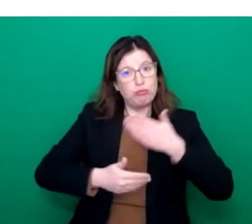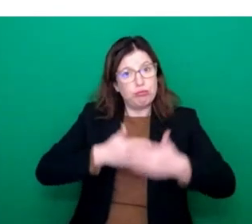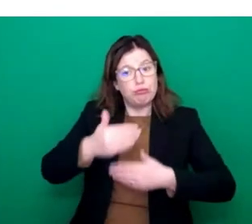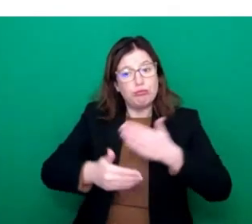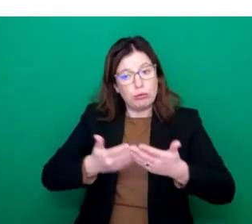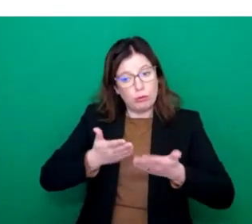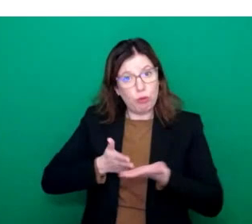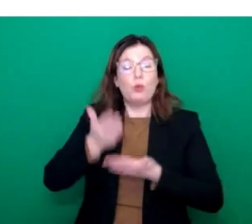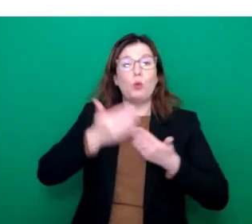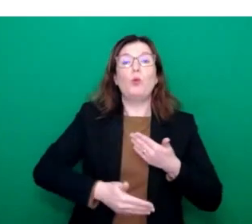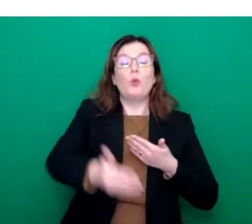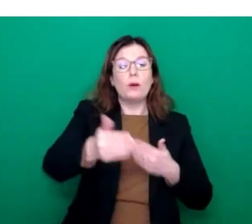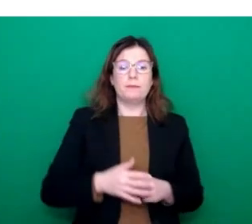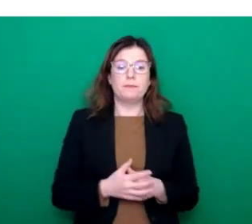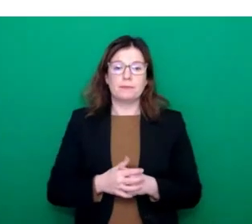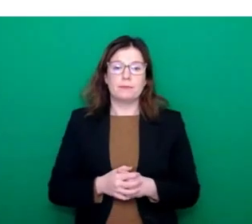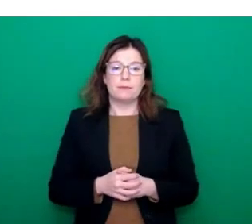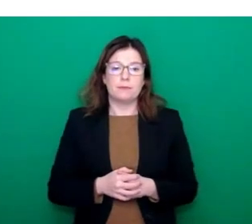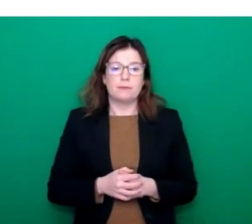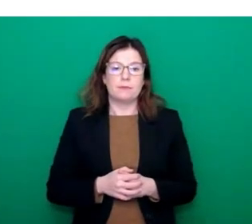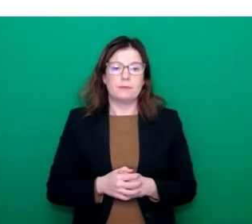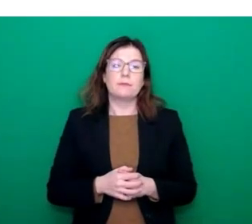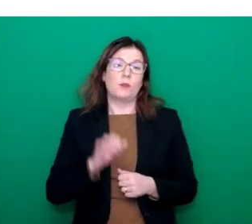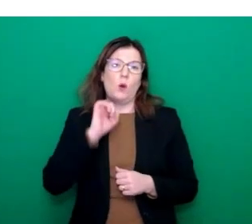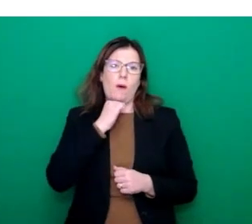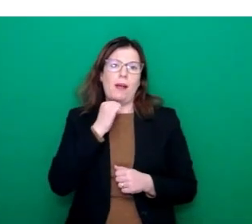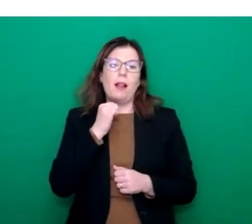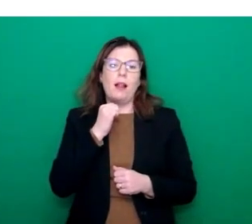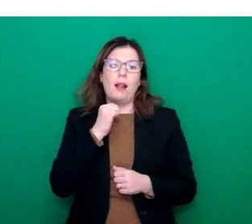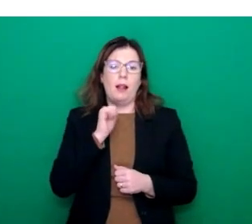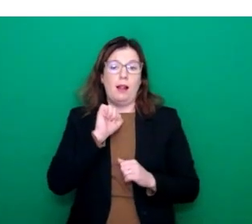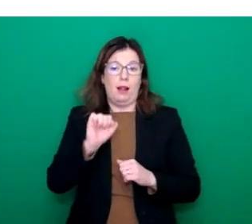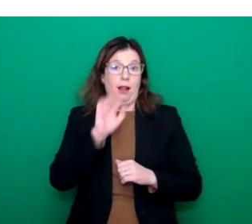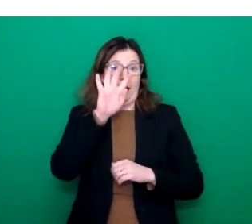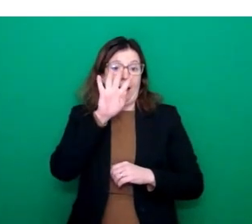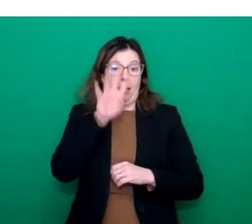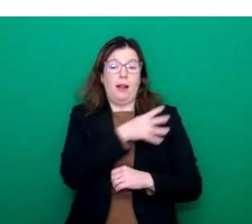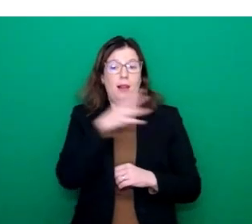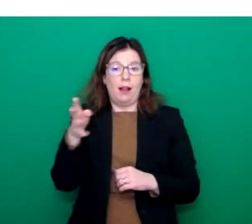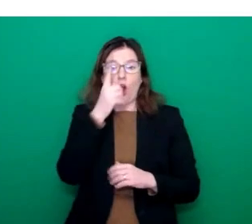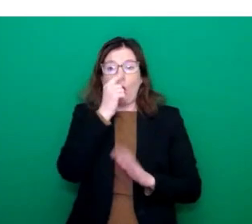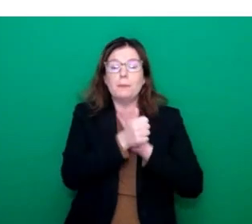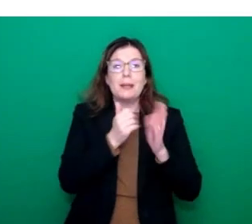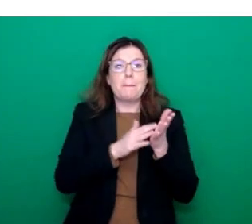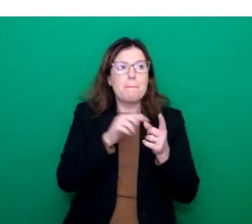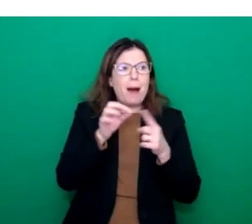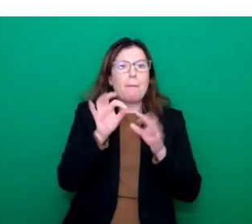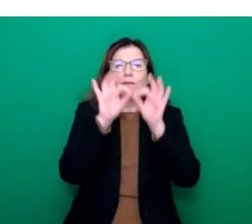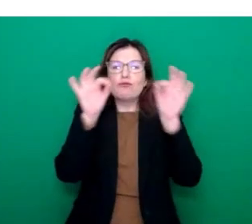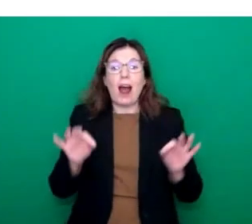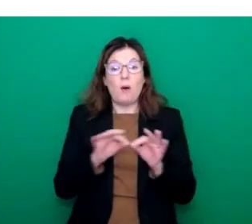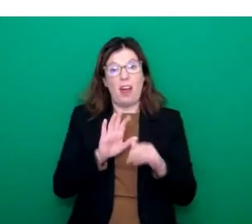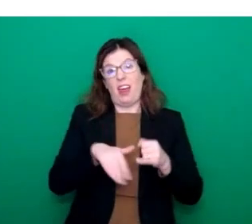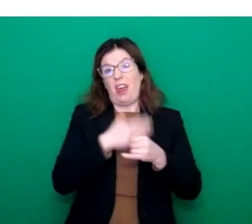If we have access, and I'll give you links to this competency map and the competency frameworks, and I've got the link at the end